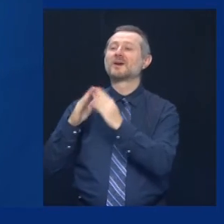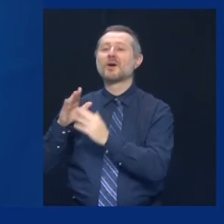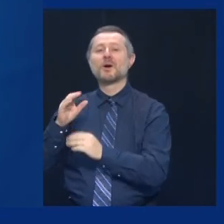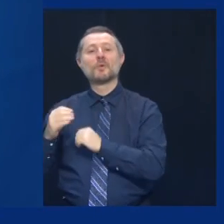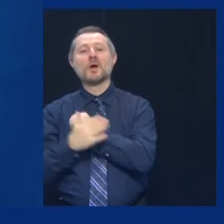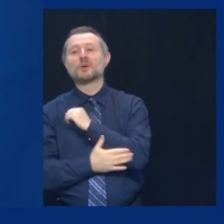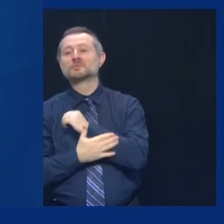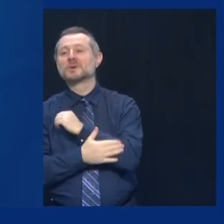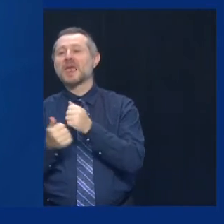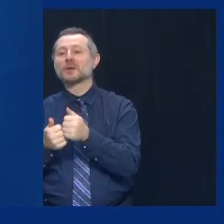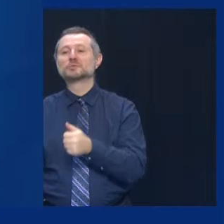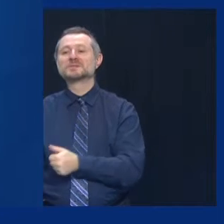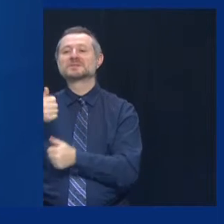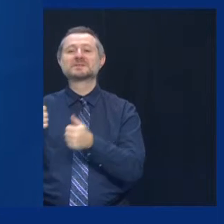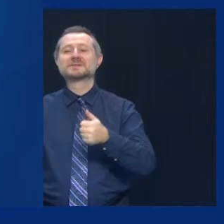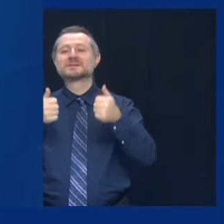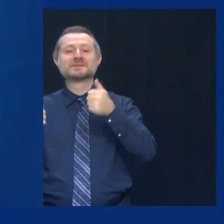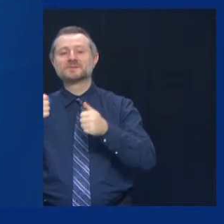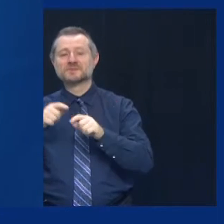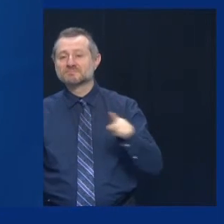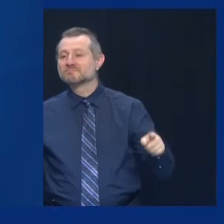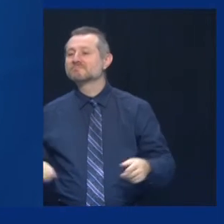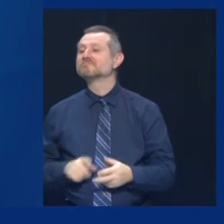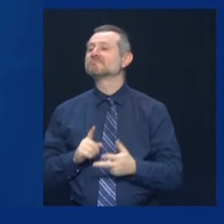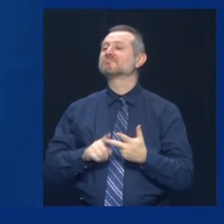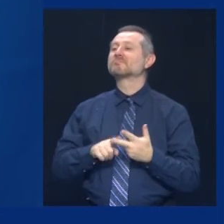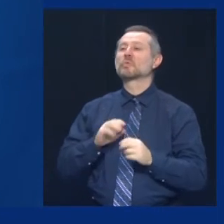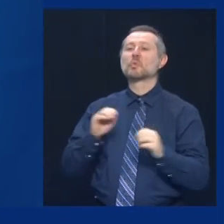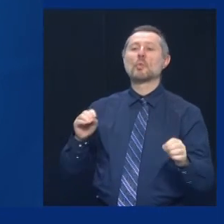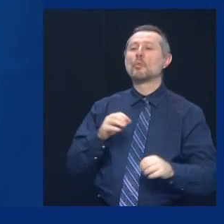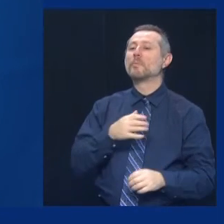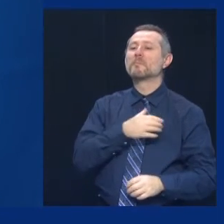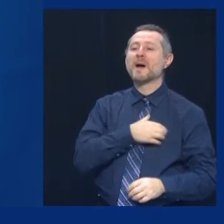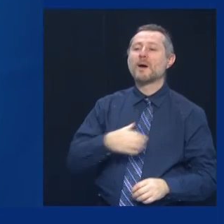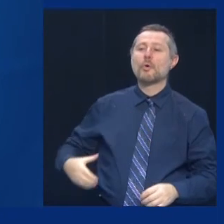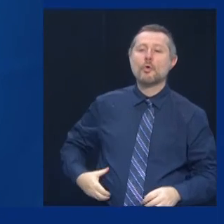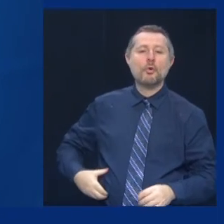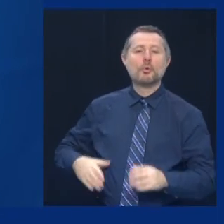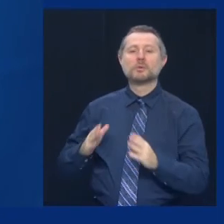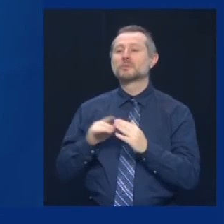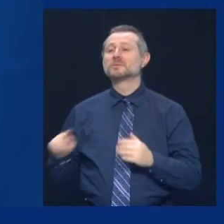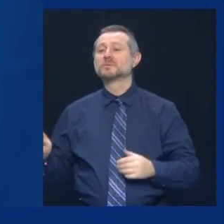or no mayor who controls the process. Anyone who